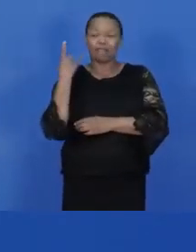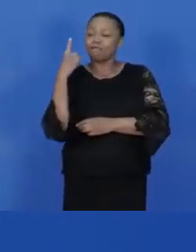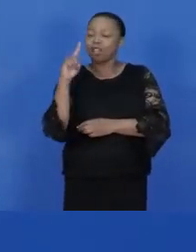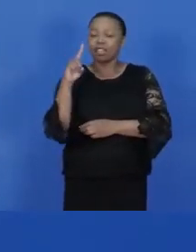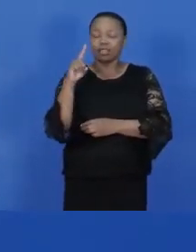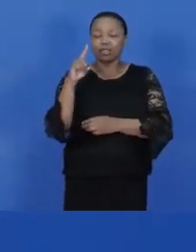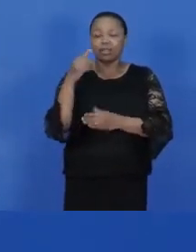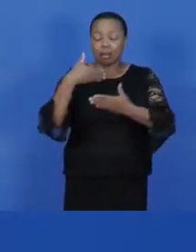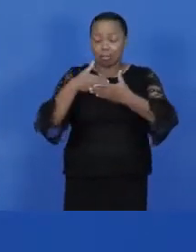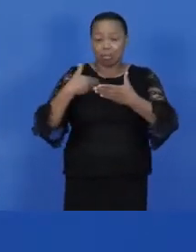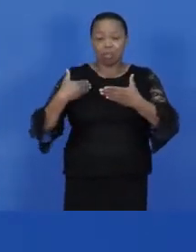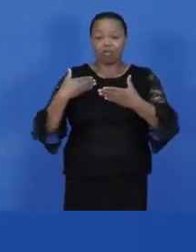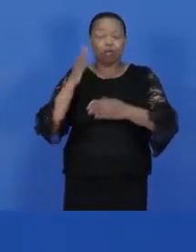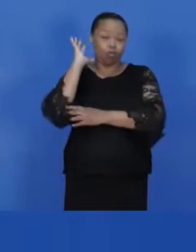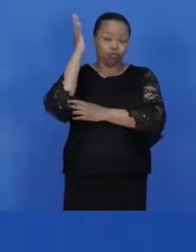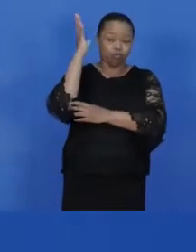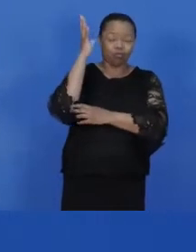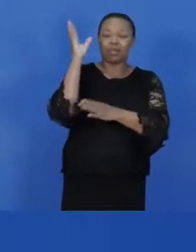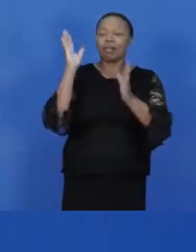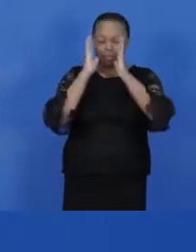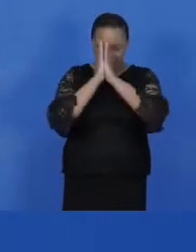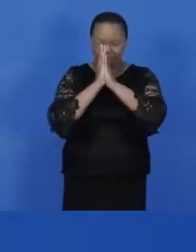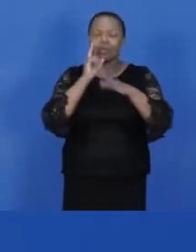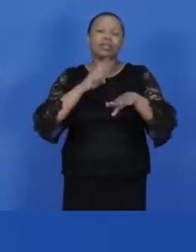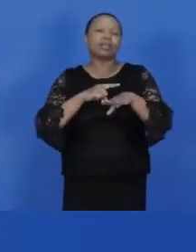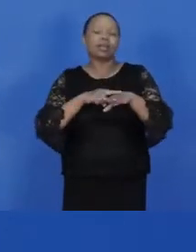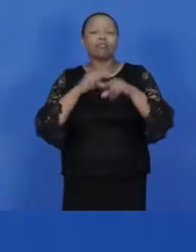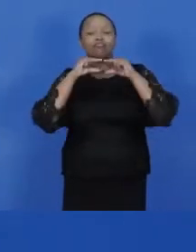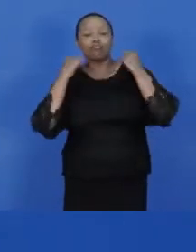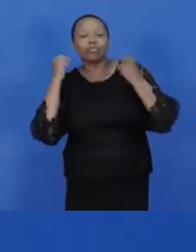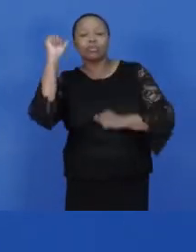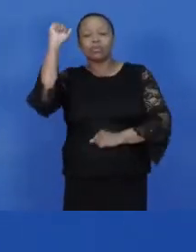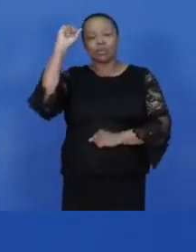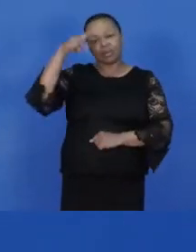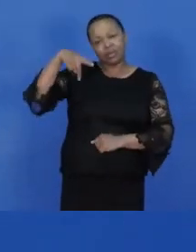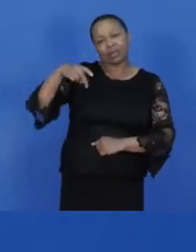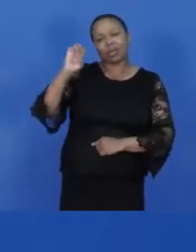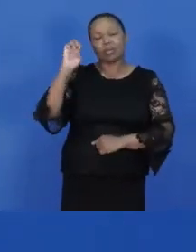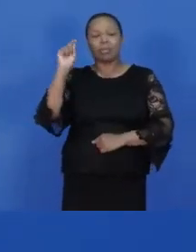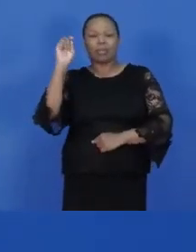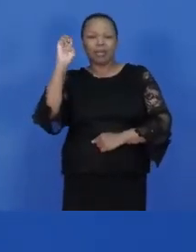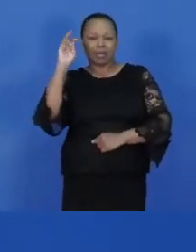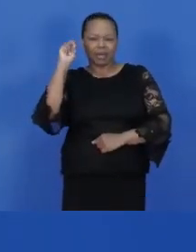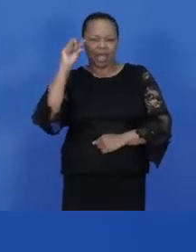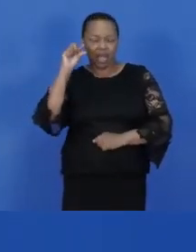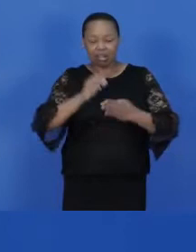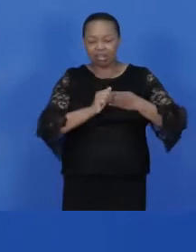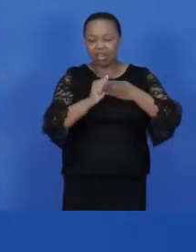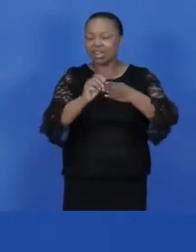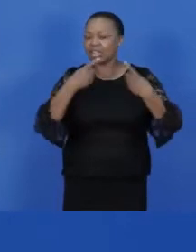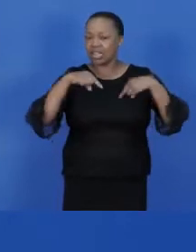firstly go to the word of the Lord, in fact, to the prayer time, I should say, with Pastor Nikki Apenteng, and she's going to be leading us in a